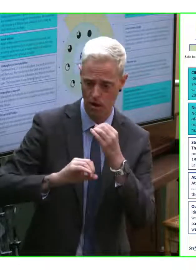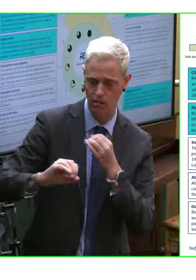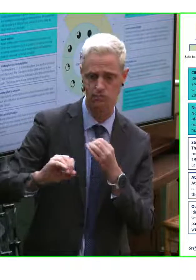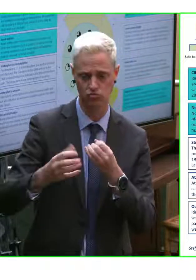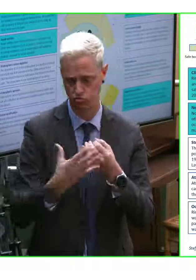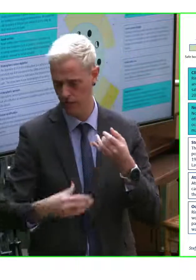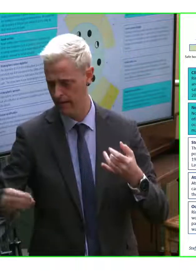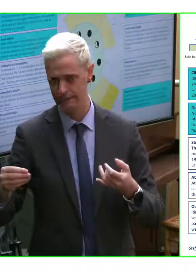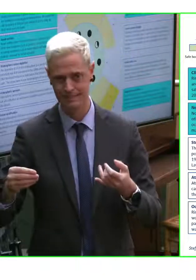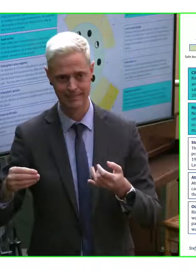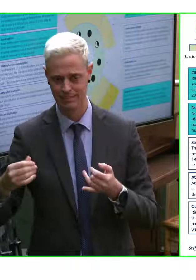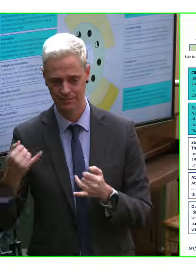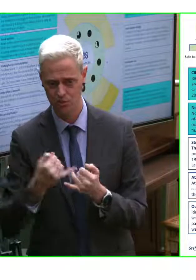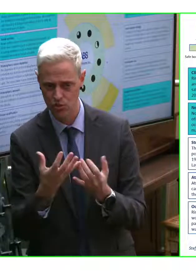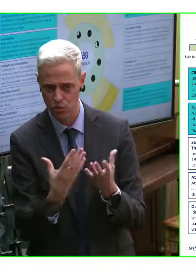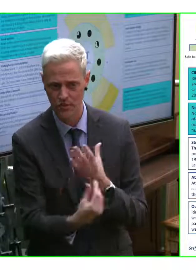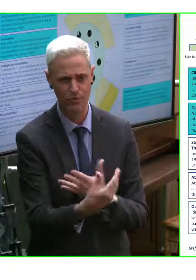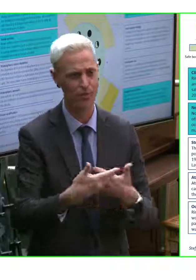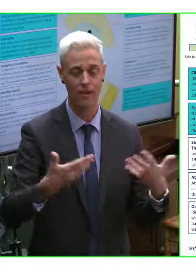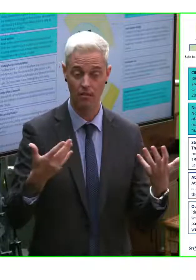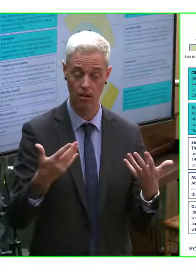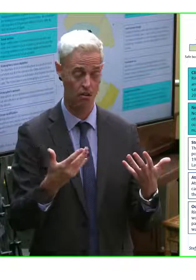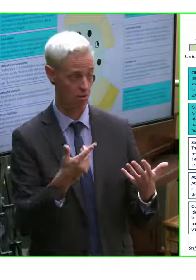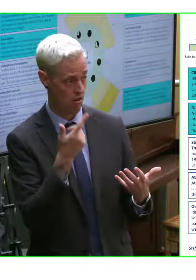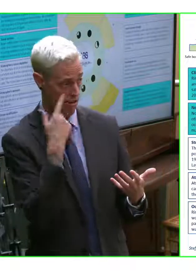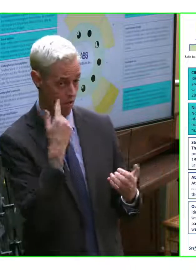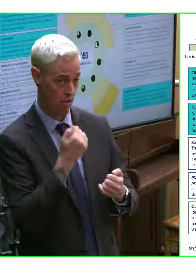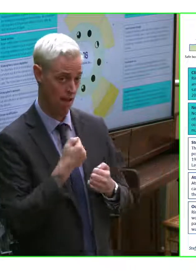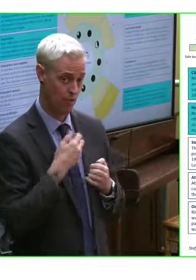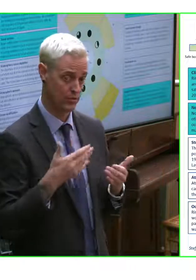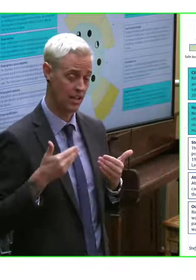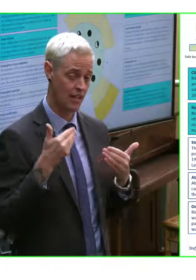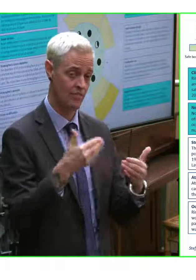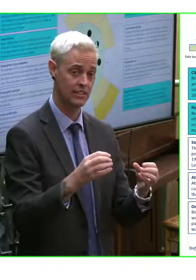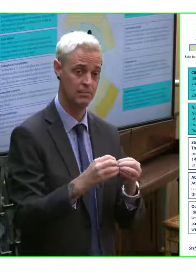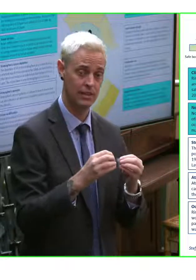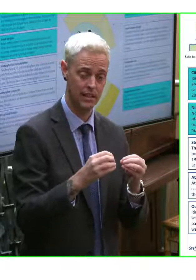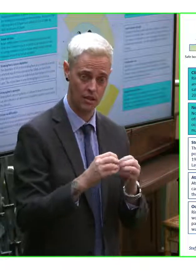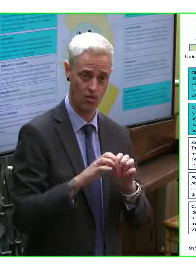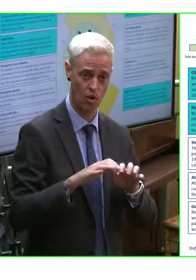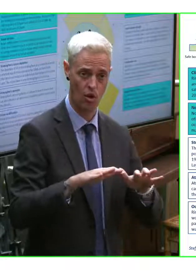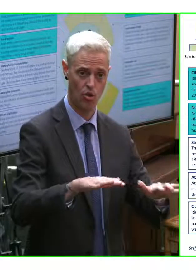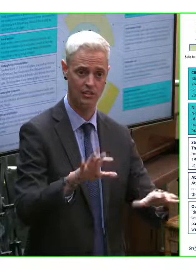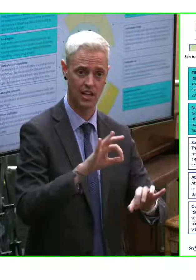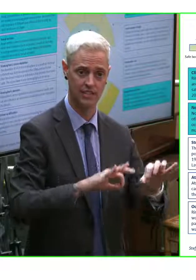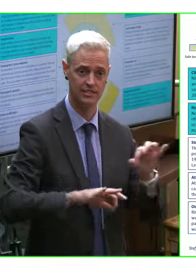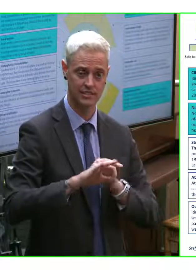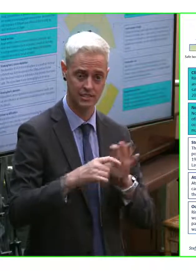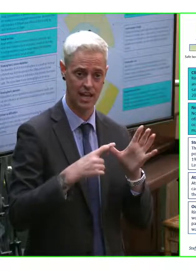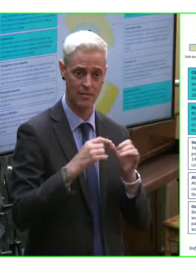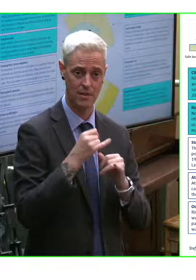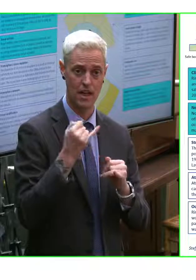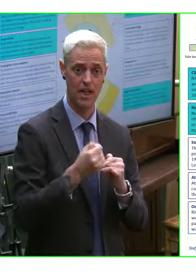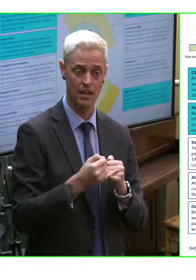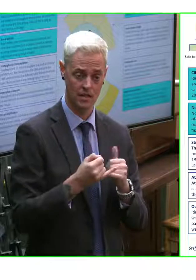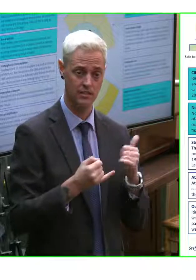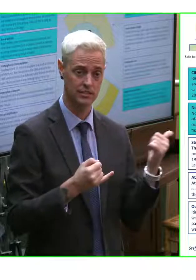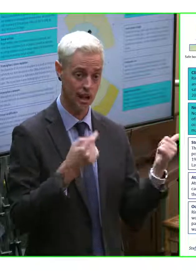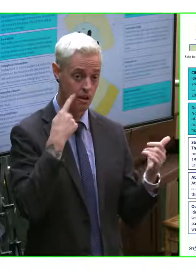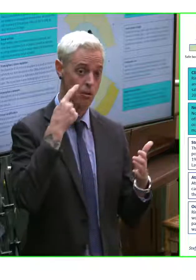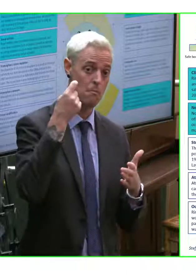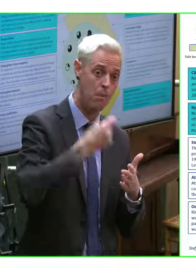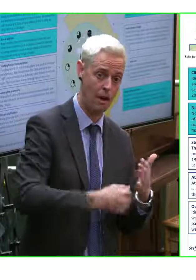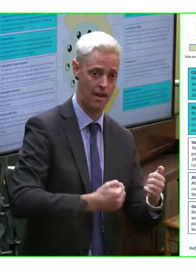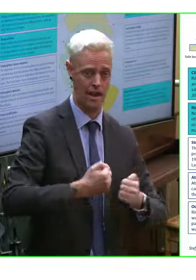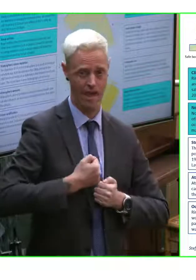whatever, I urge you, check out Advanced Bacterial Sciences, ABS, and please buy our products or